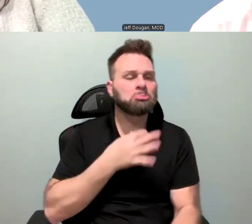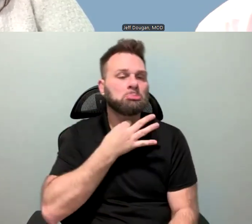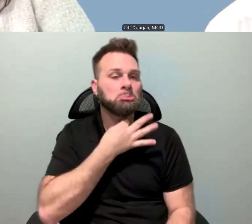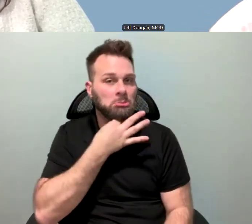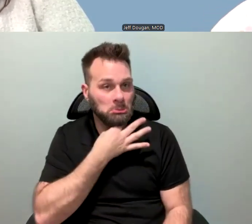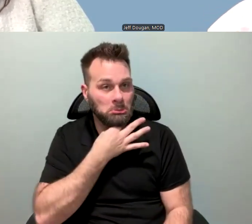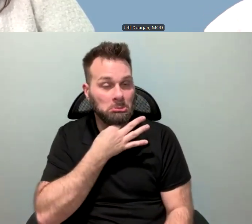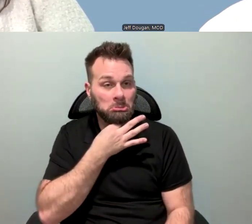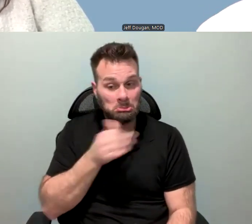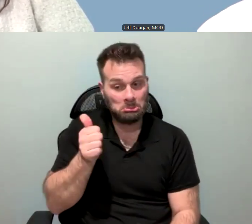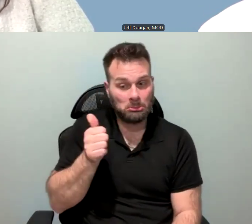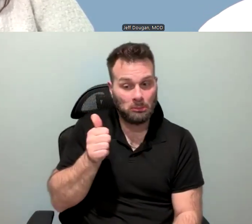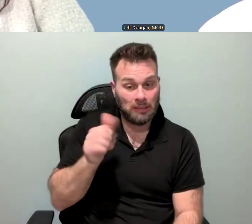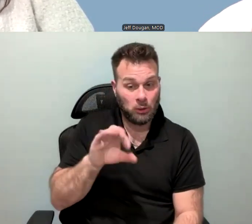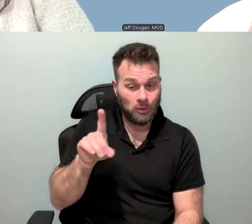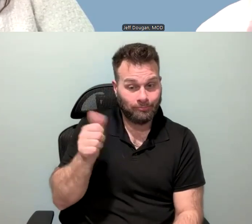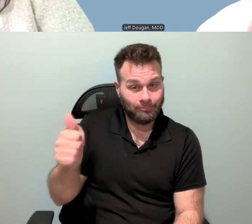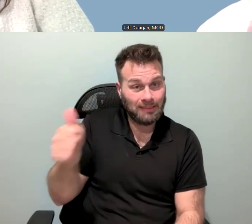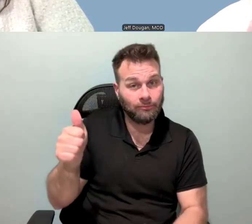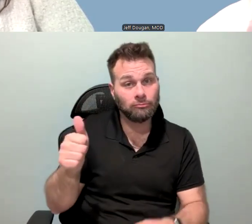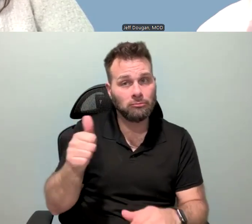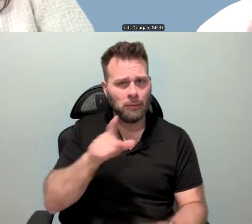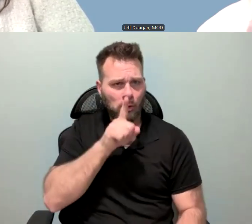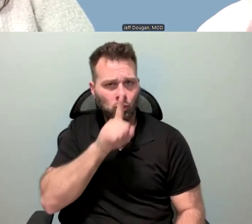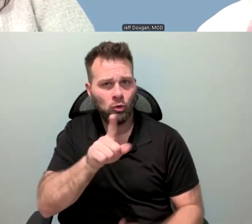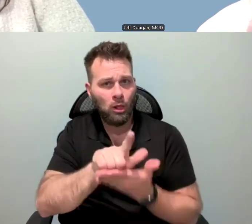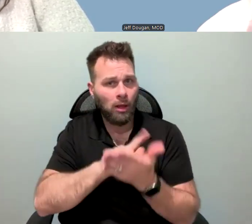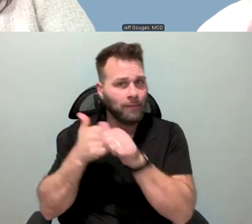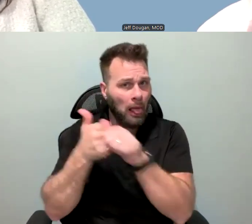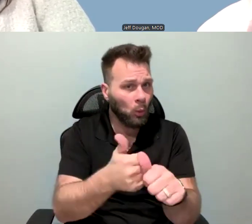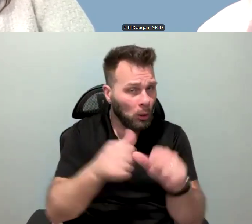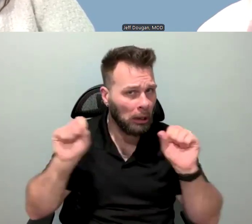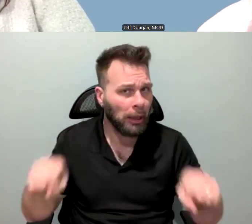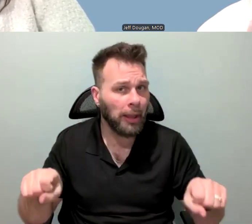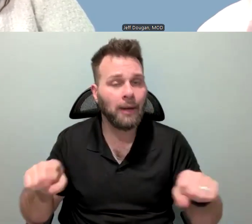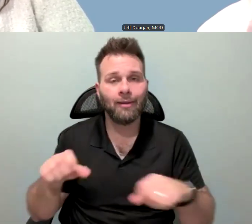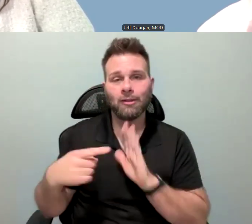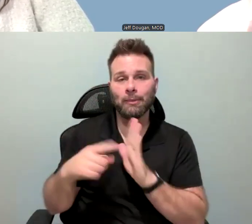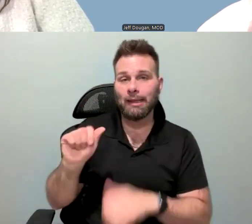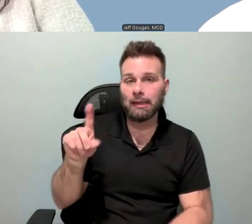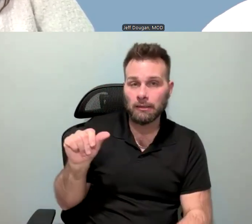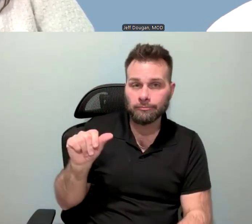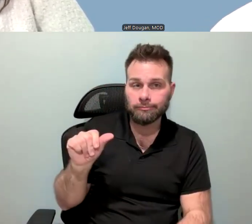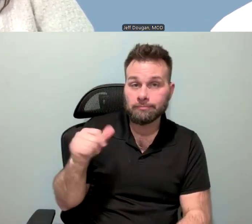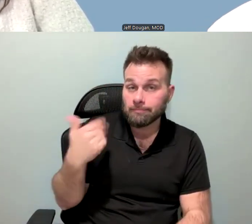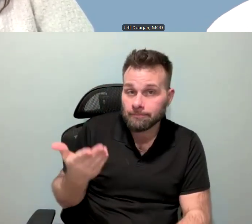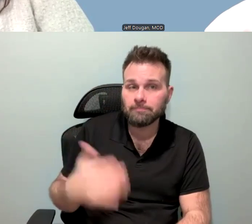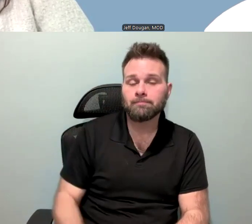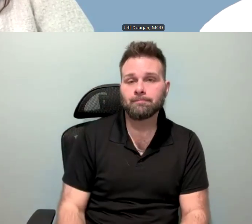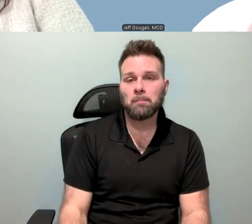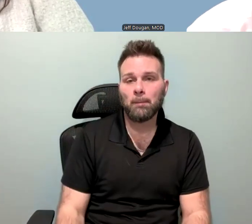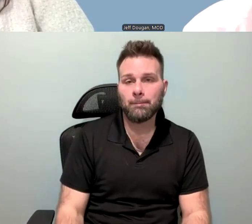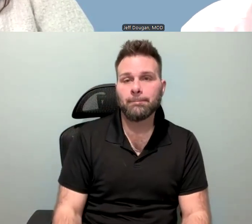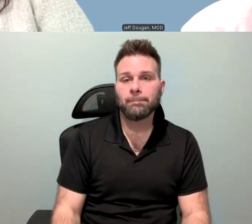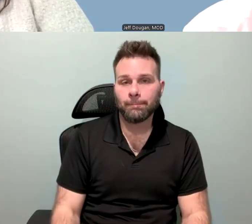in reinforcement? How can the COD ensure that the laws, such as the ADA, are followed?